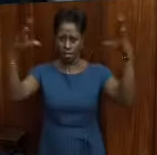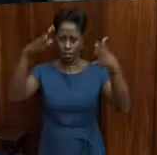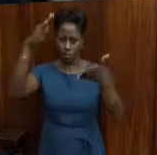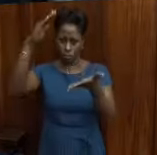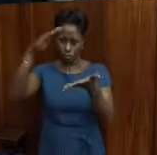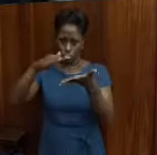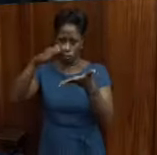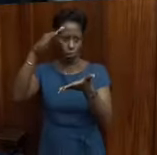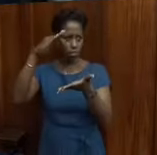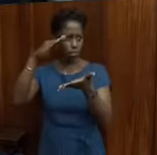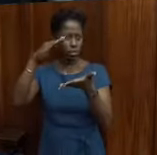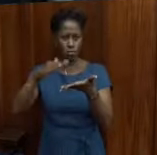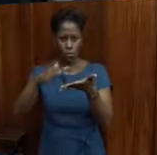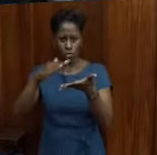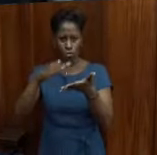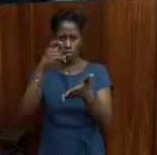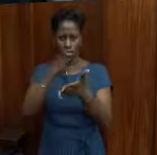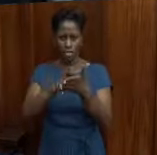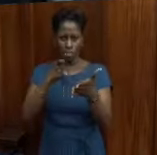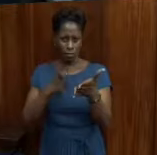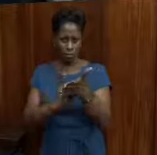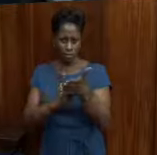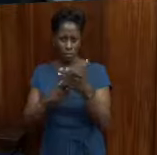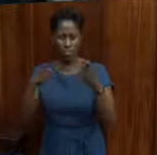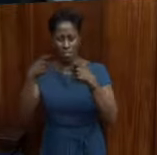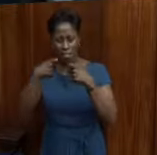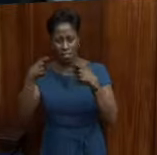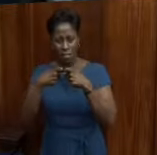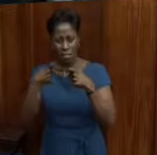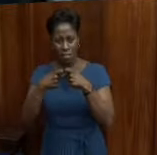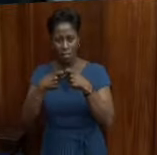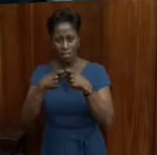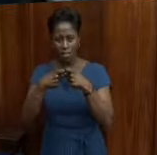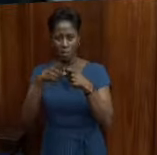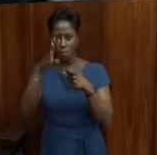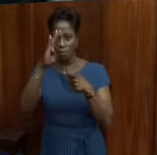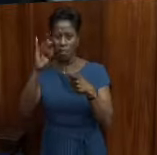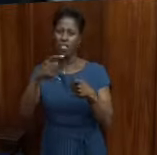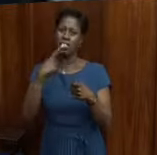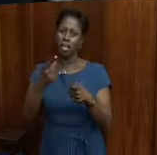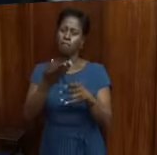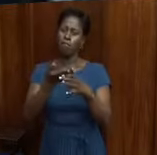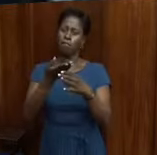government cancelled the loan and suspended the project.